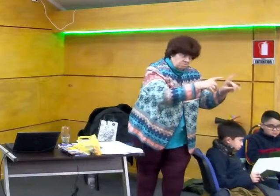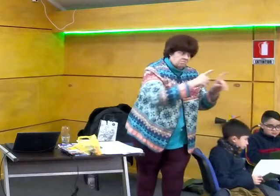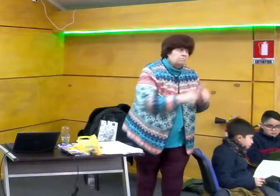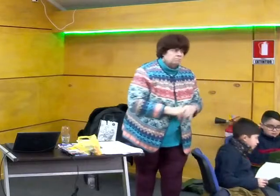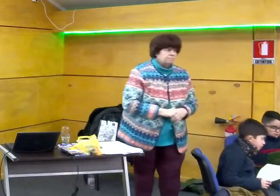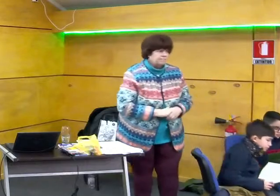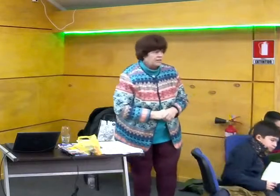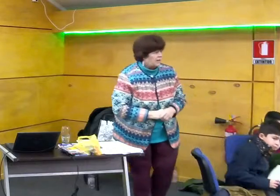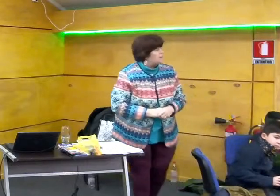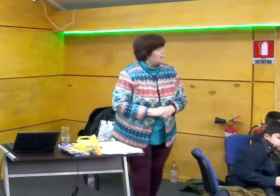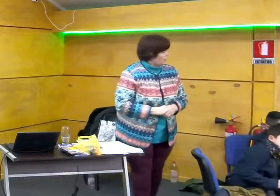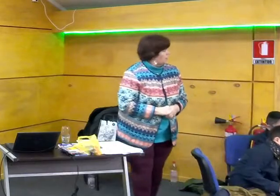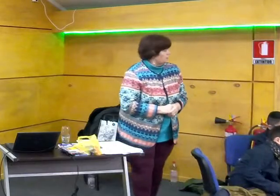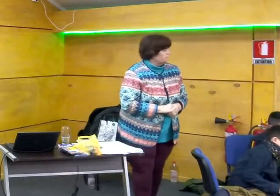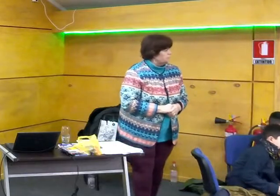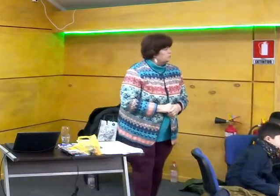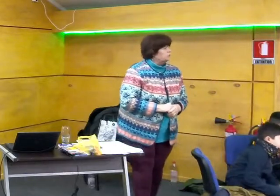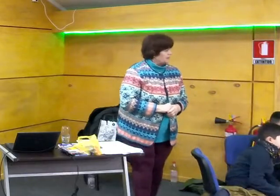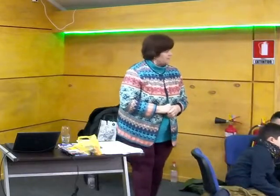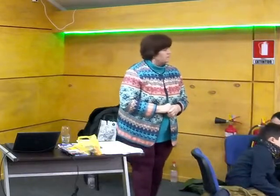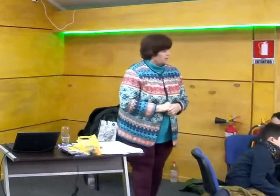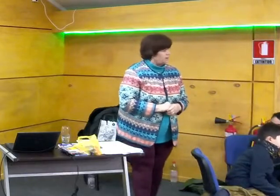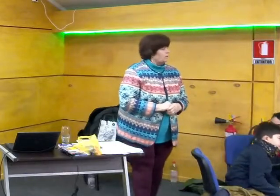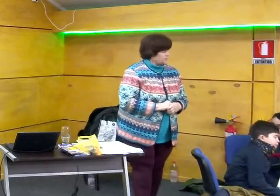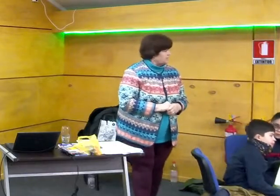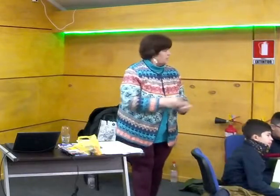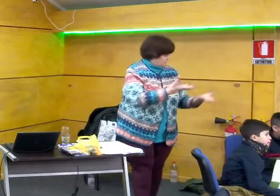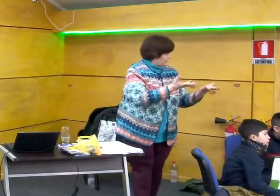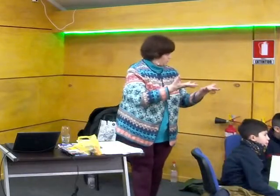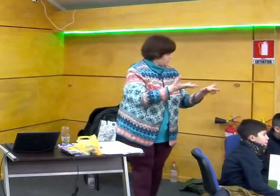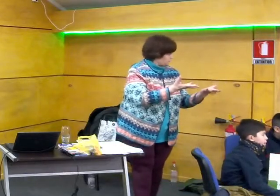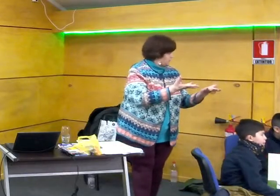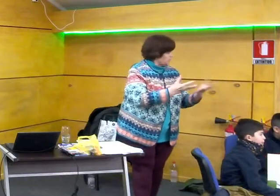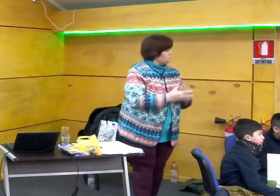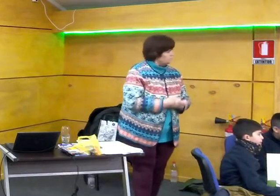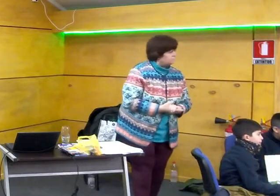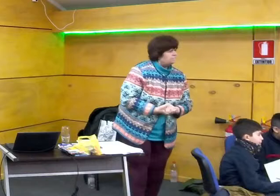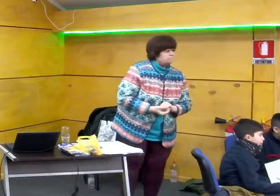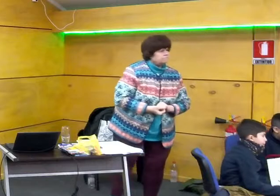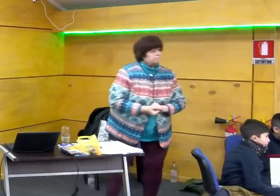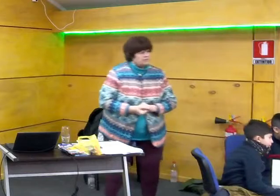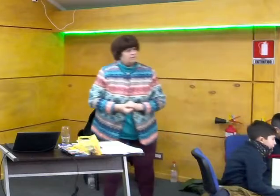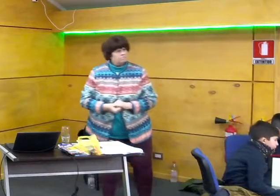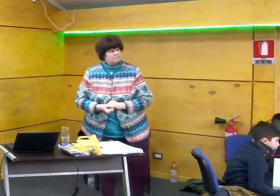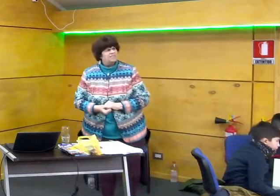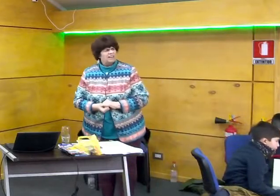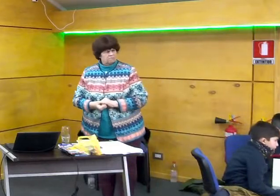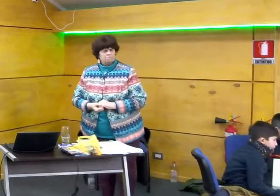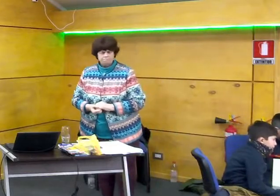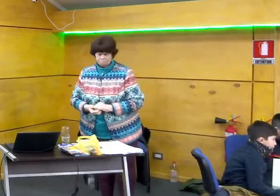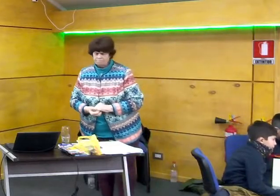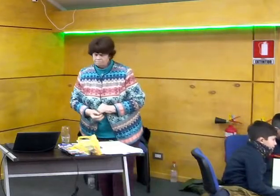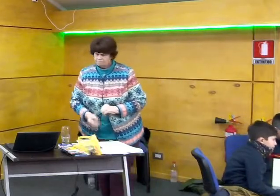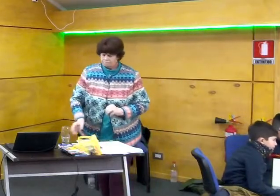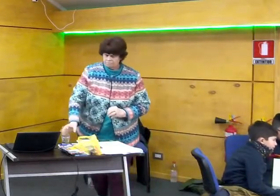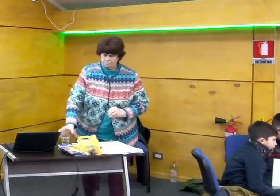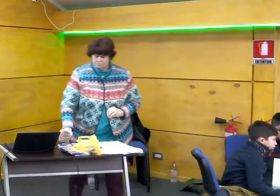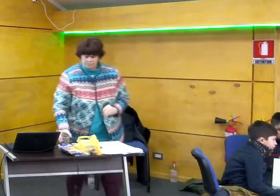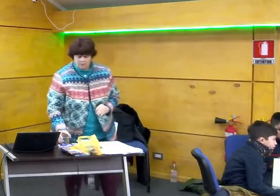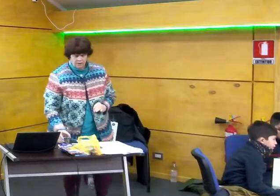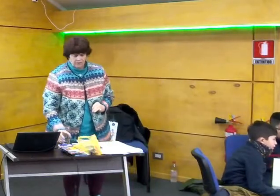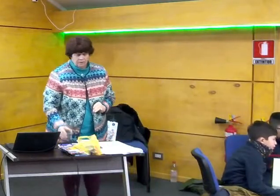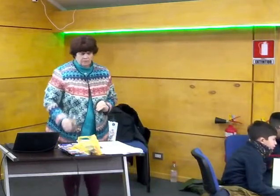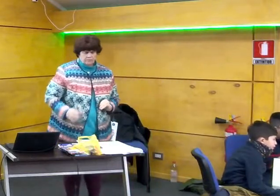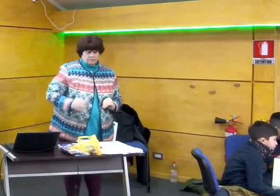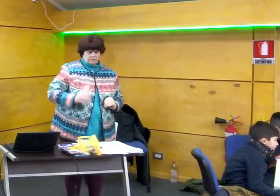second. And on the first or last line, oftentimes that happens. Yeah.